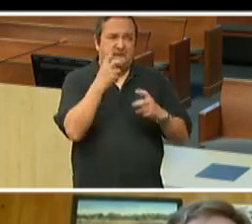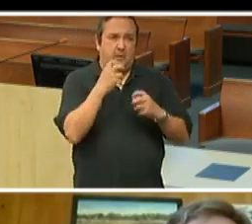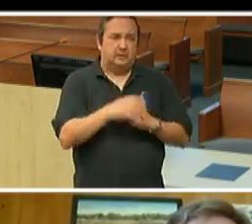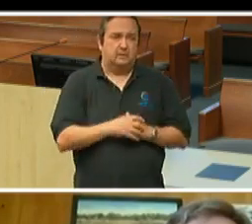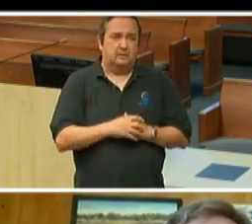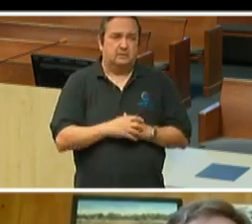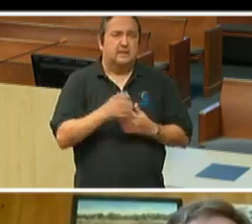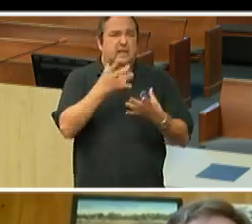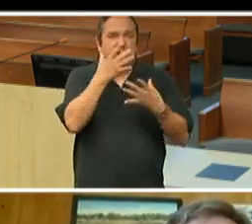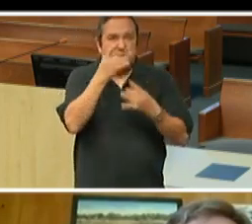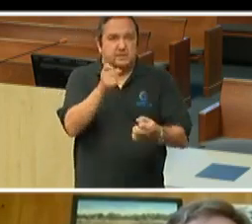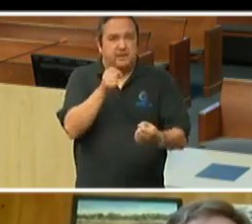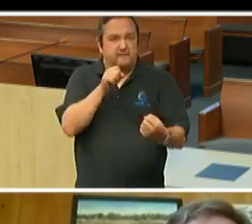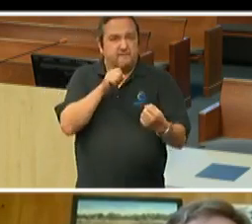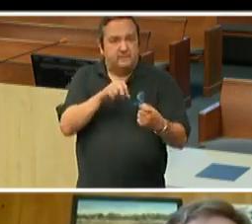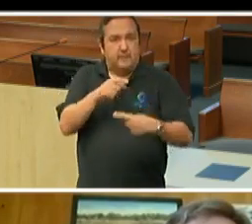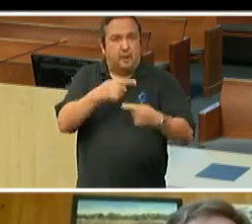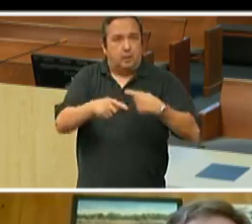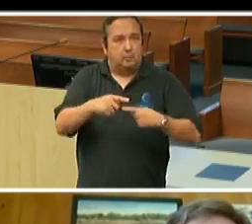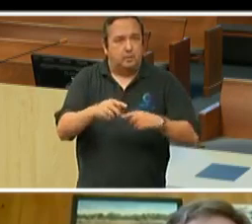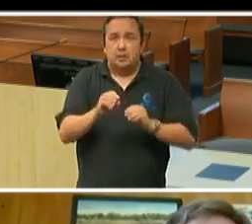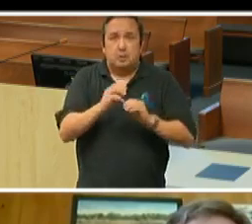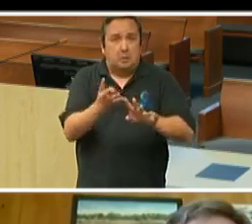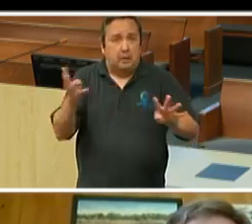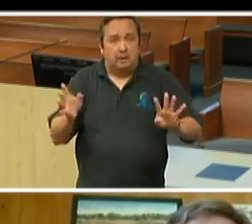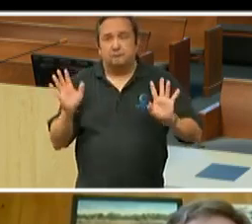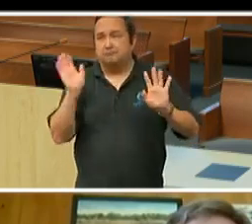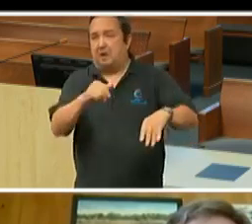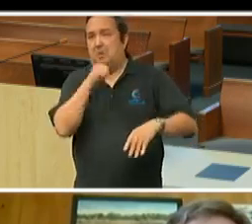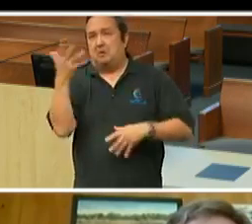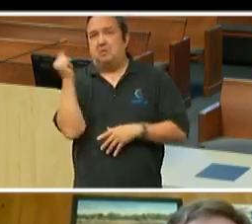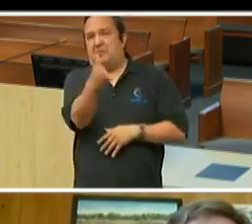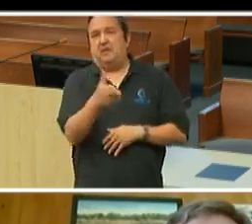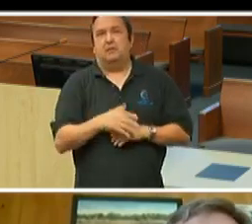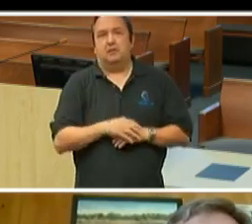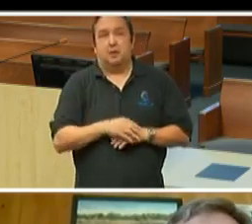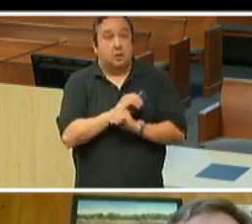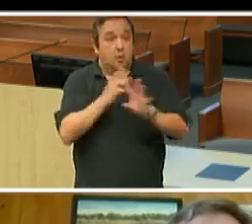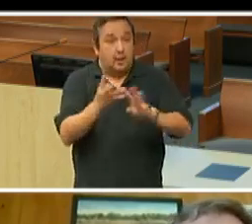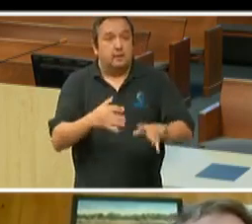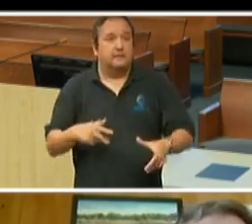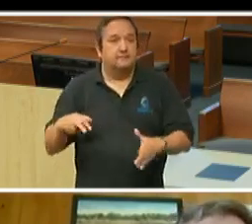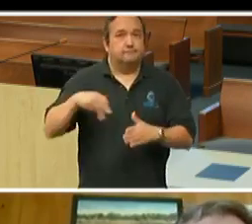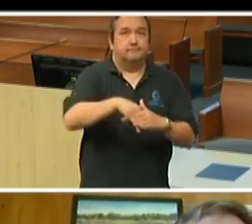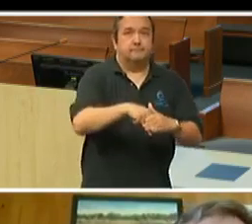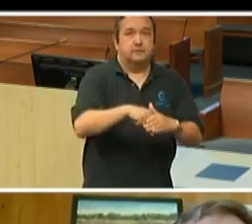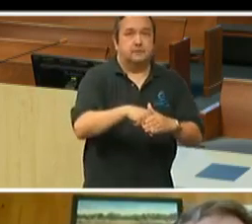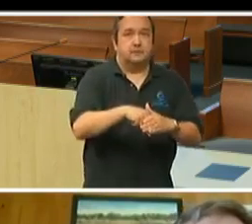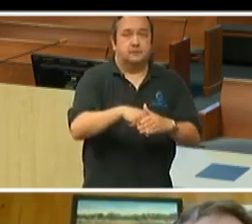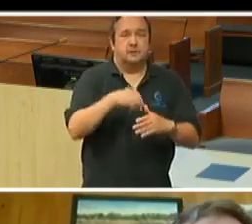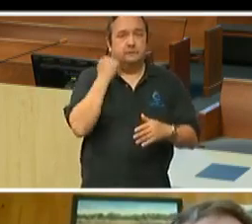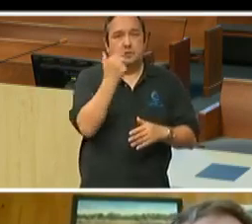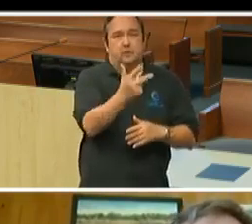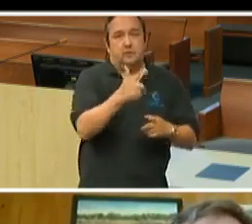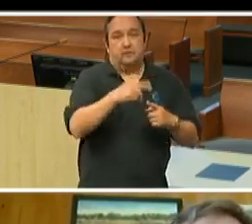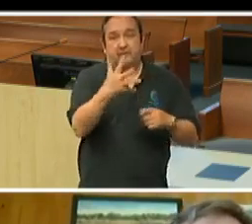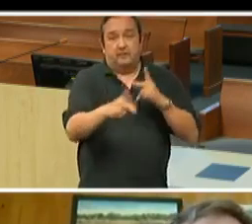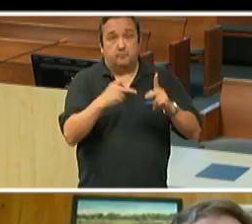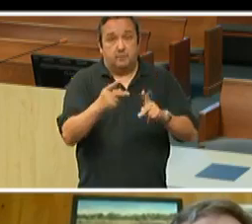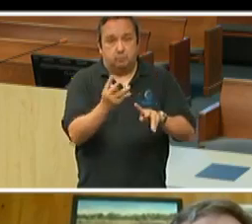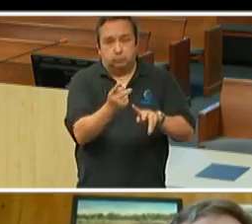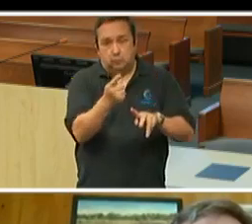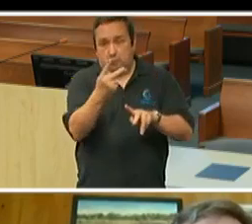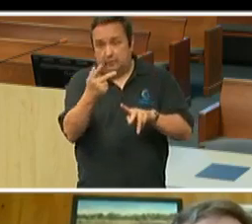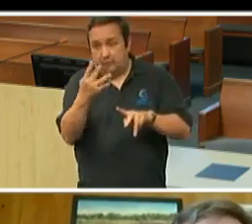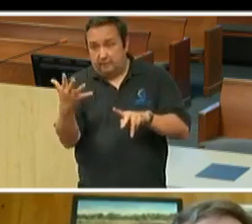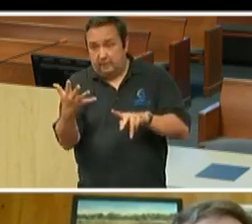that happen. If you see a line outside, you may say, well, I'm not going to go during that line. Not if it's 3 to 5 people, Hutch. It's really